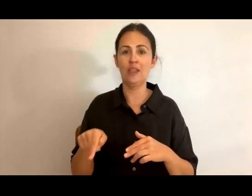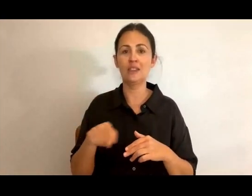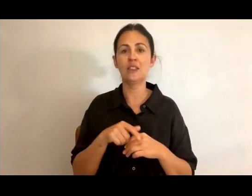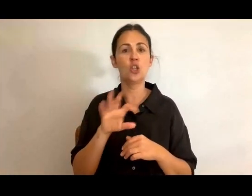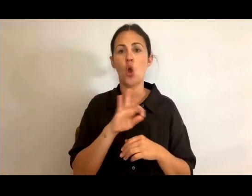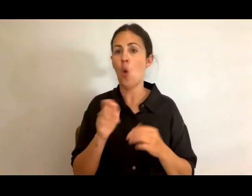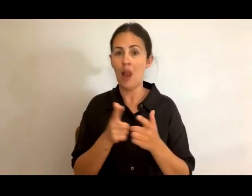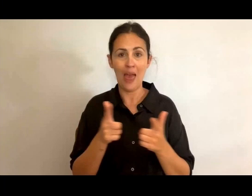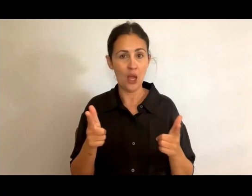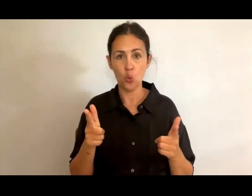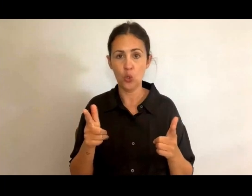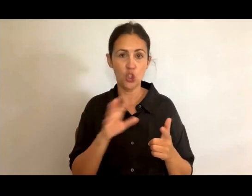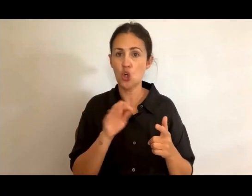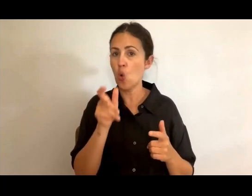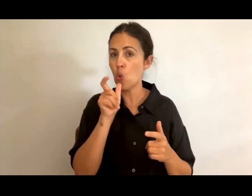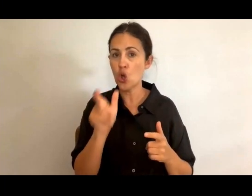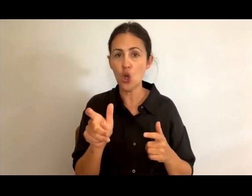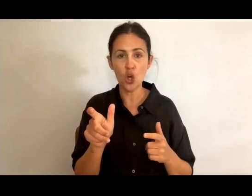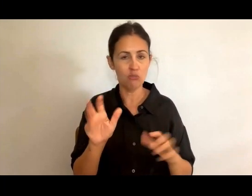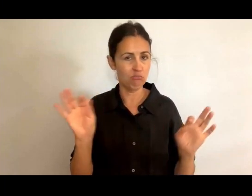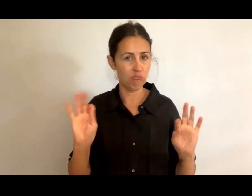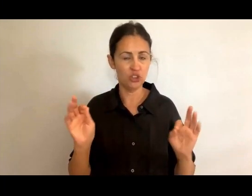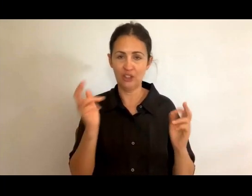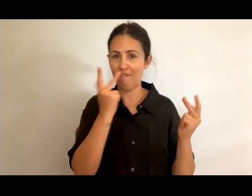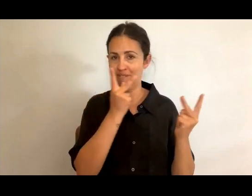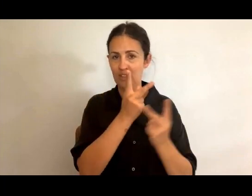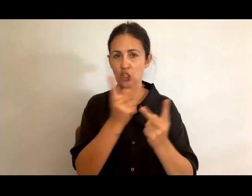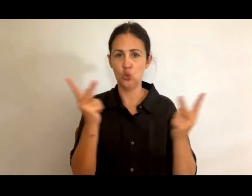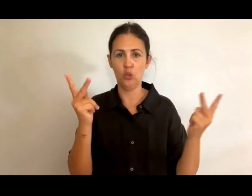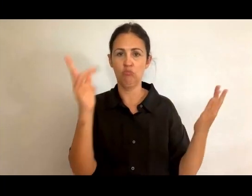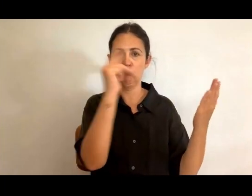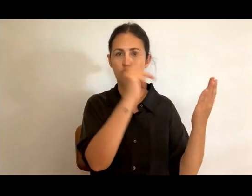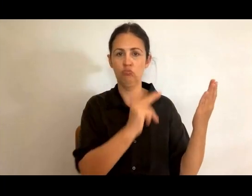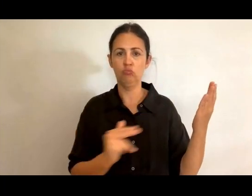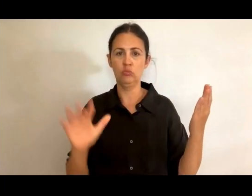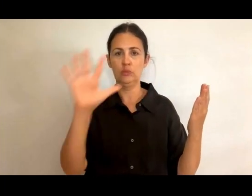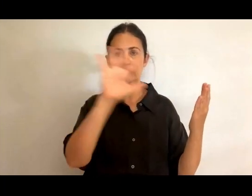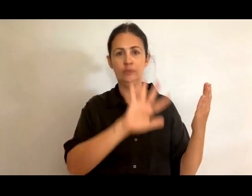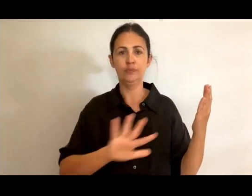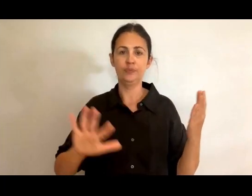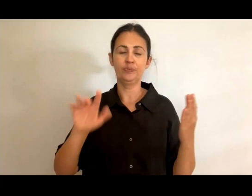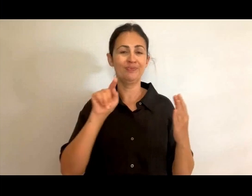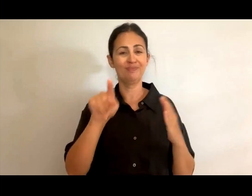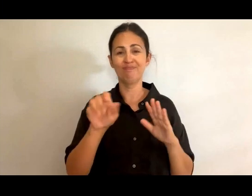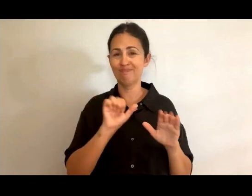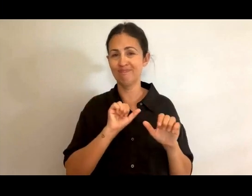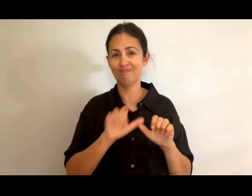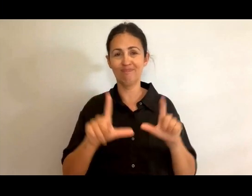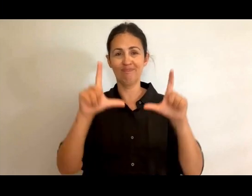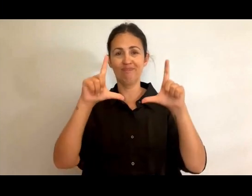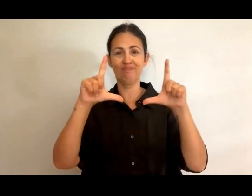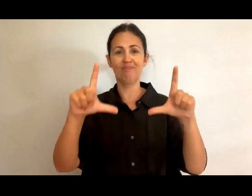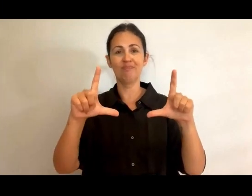the work. And this was also an interesting conversation that came out of transfer of knowledge through